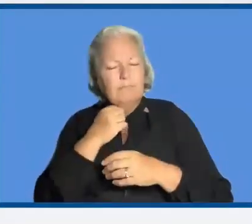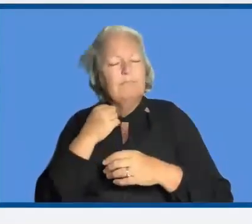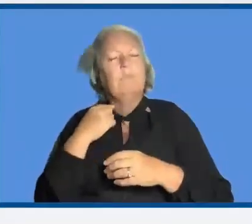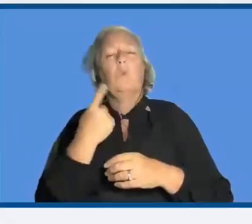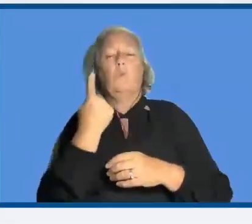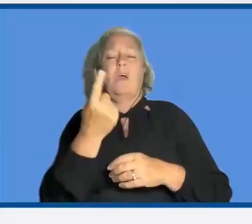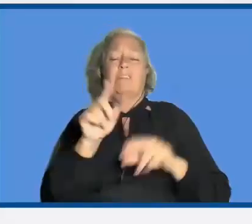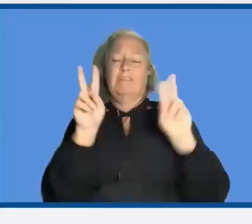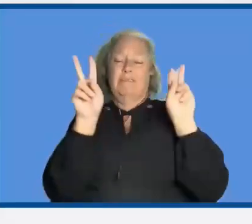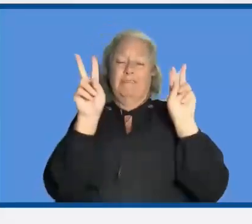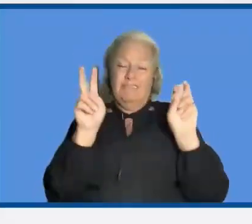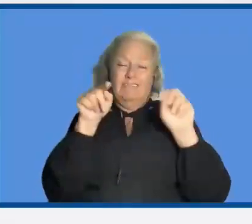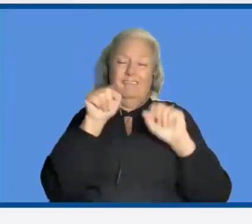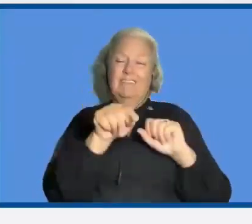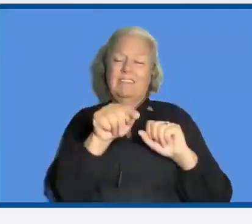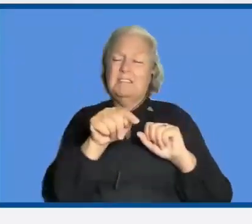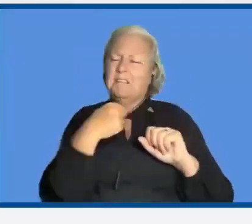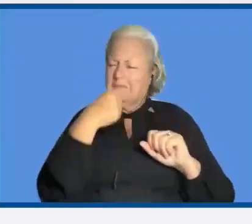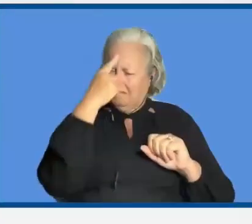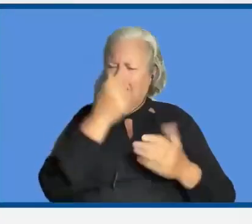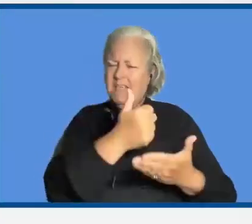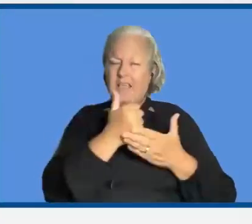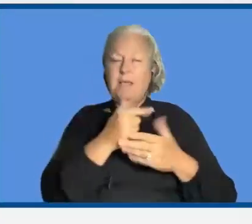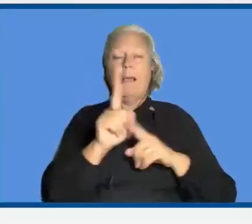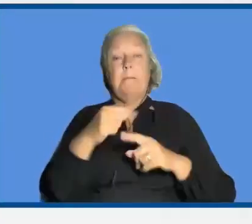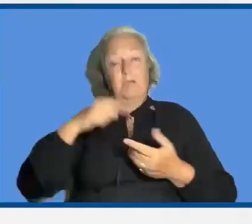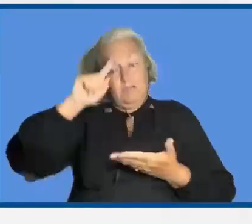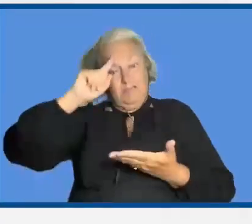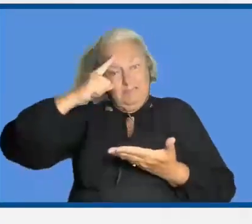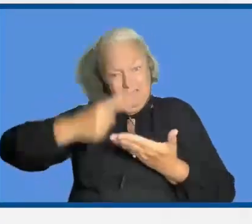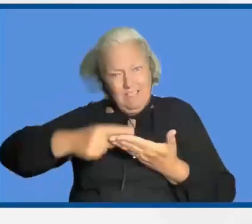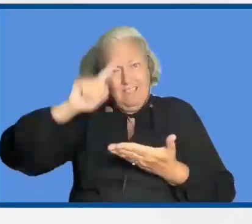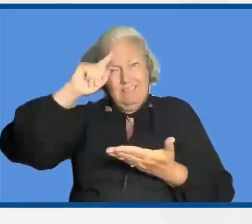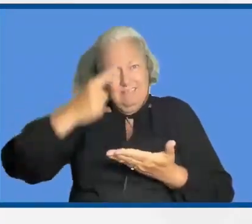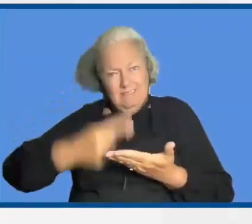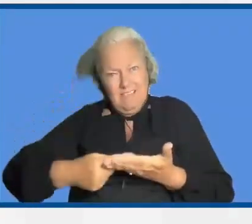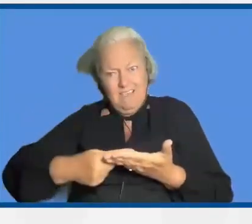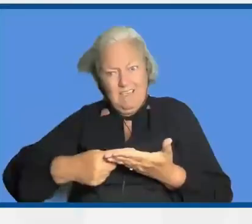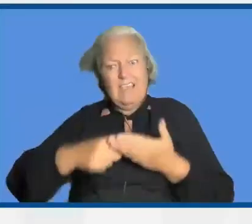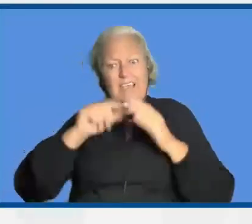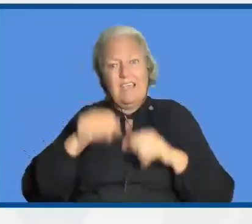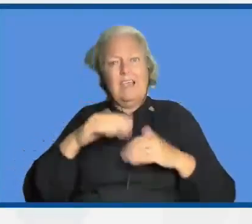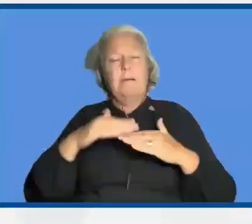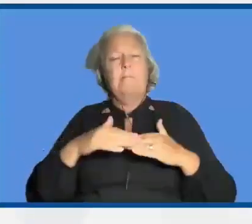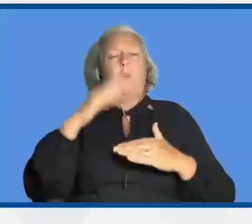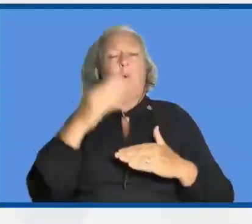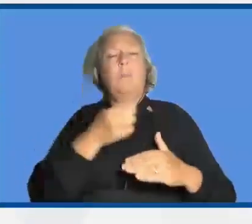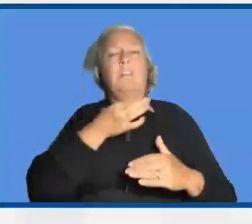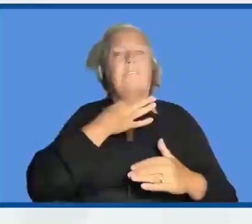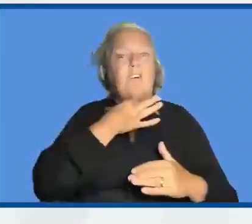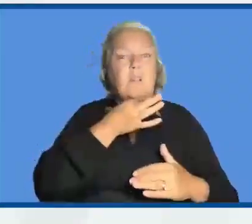Every decision and action we take makes us more vulnerable to disasters, or on the contrary, more resilient.